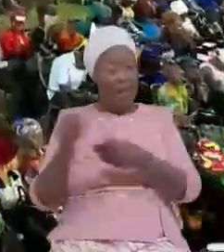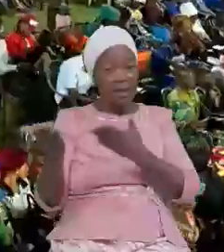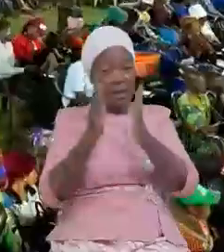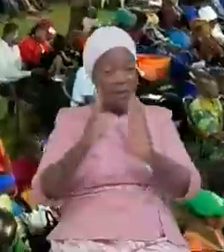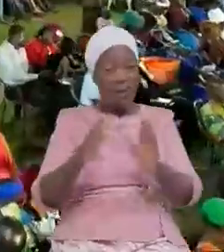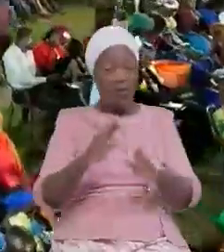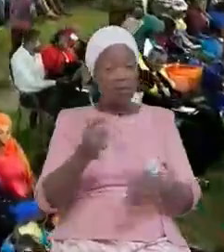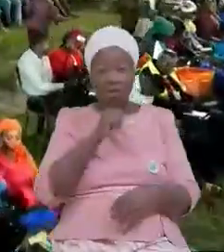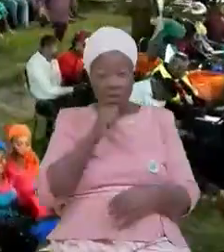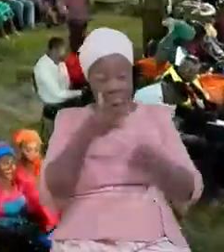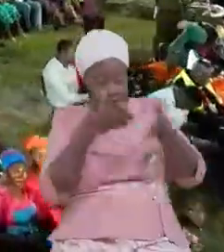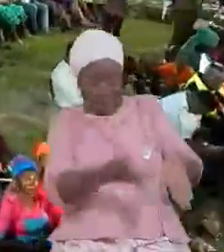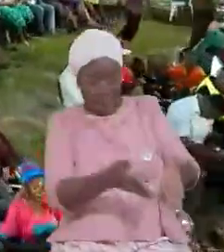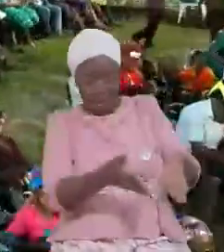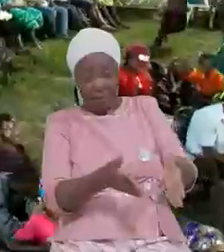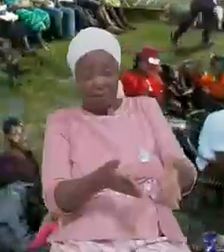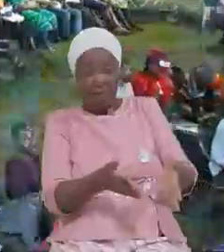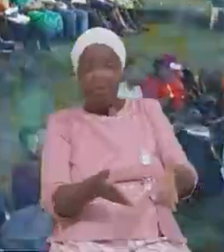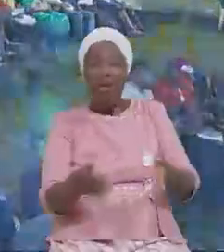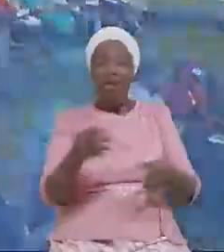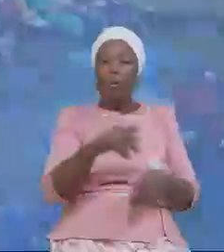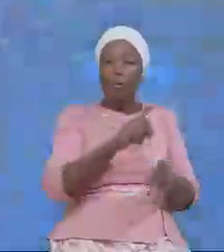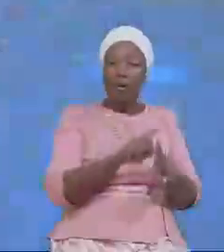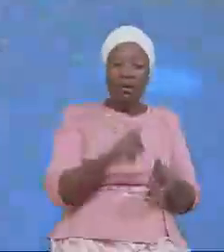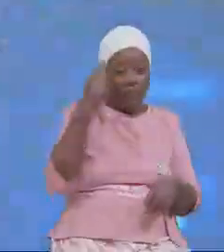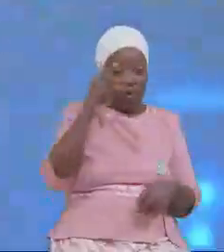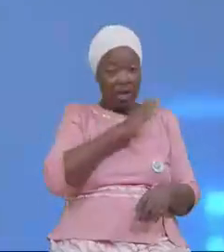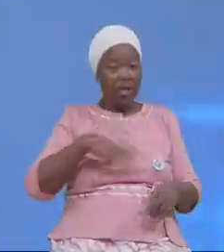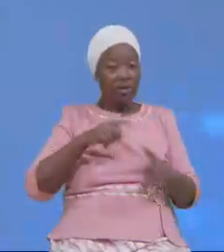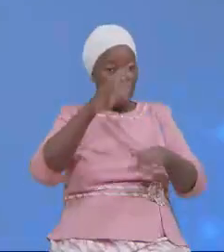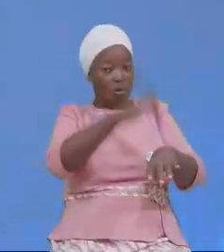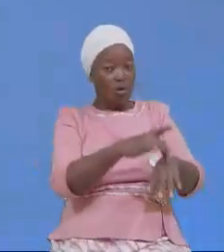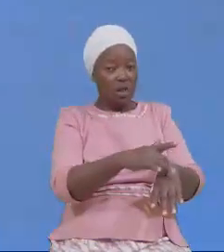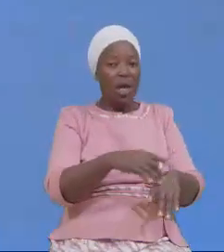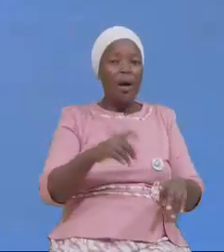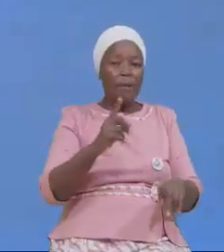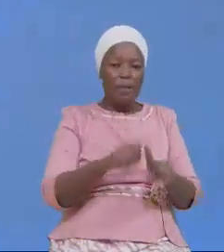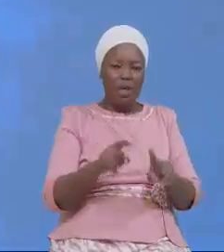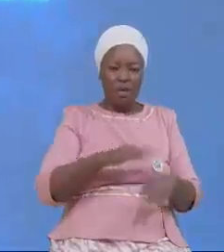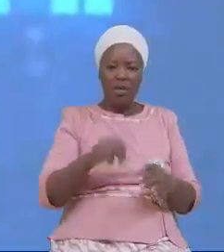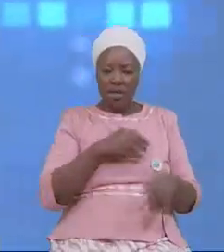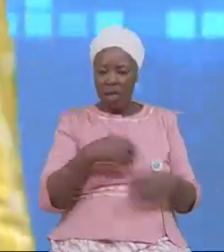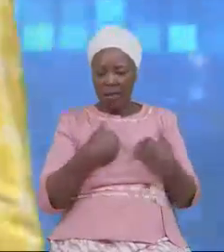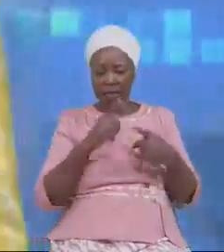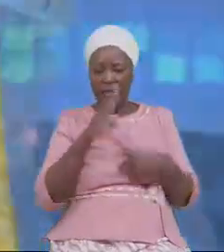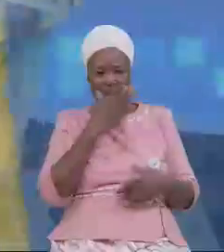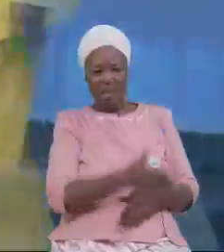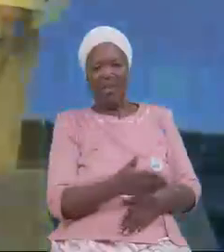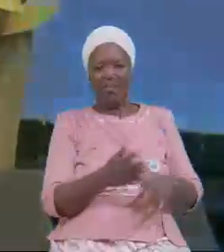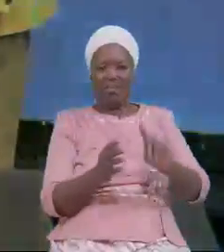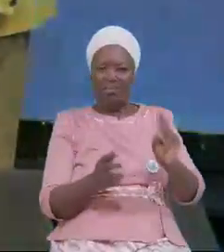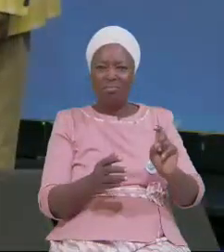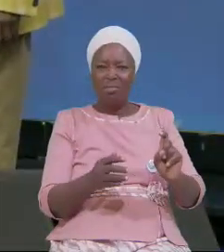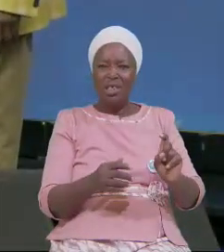readily available here for Christ to touch him. But does he really have to? Is he not the